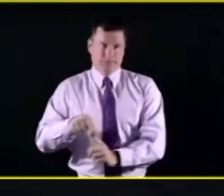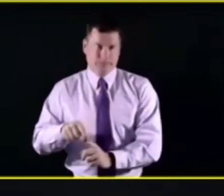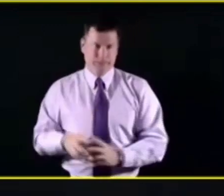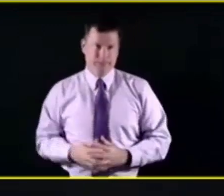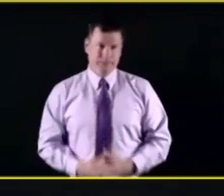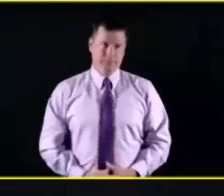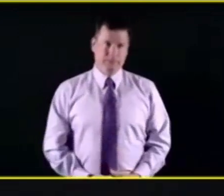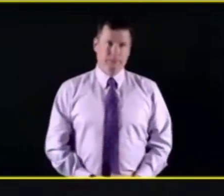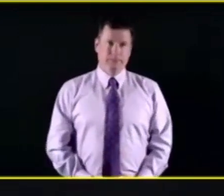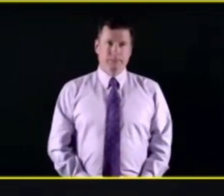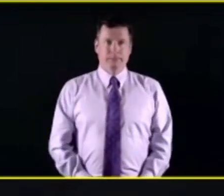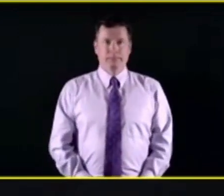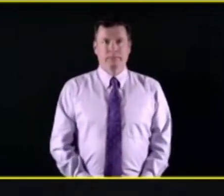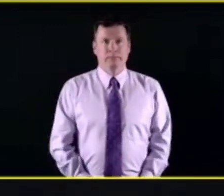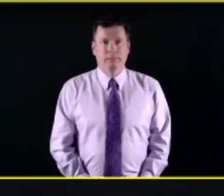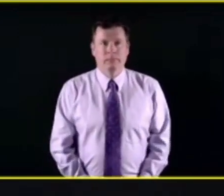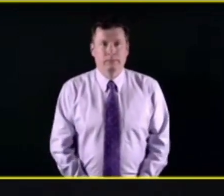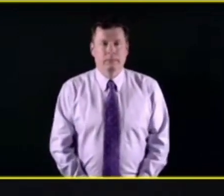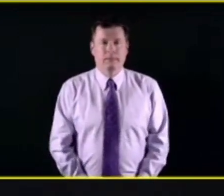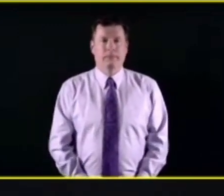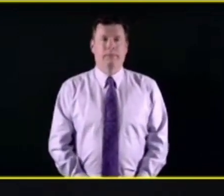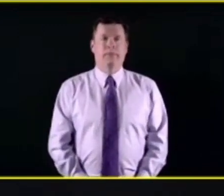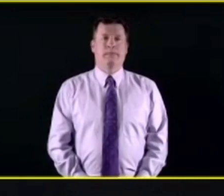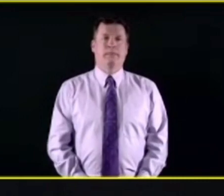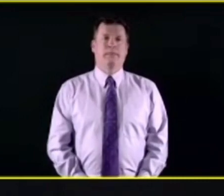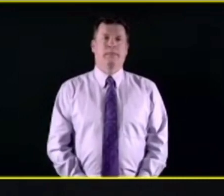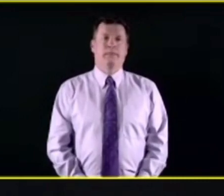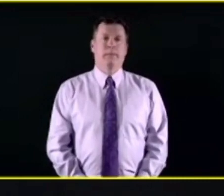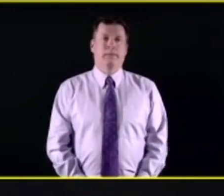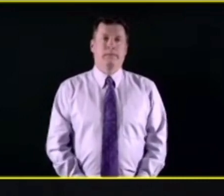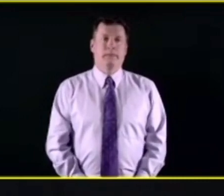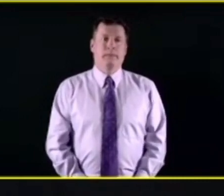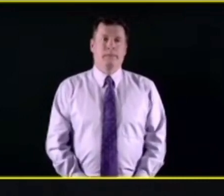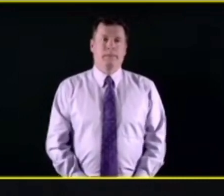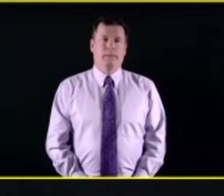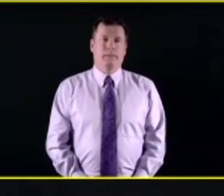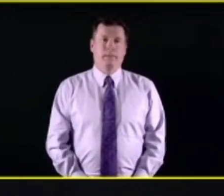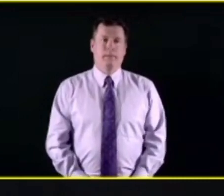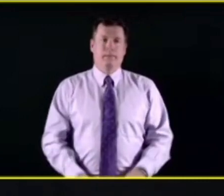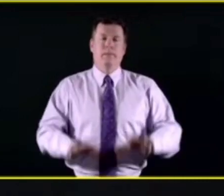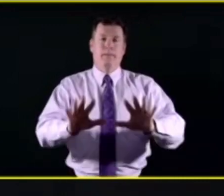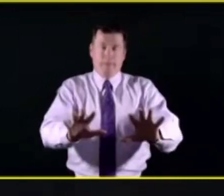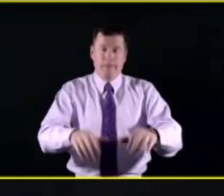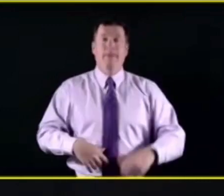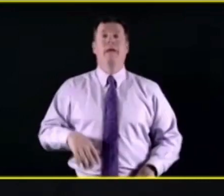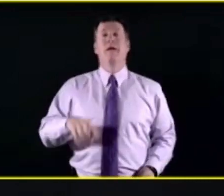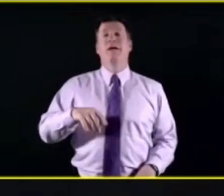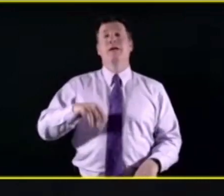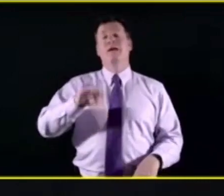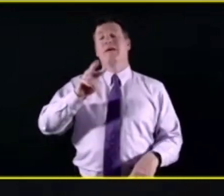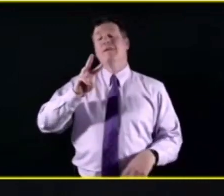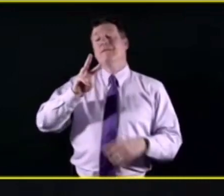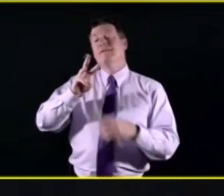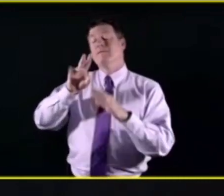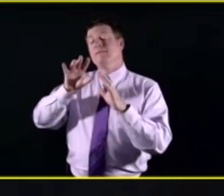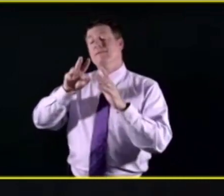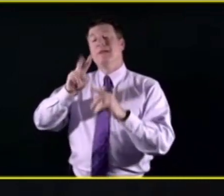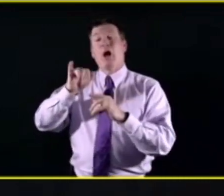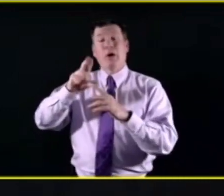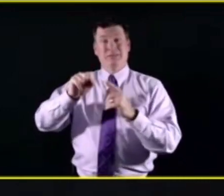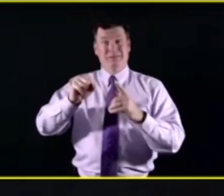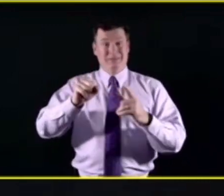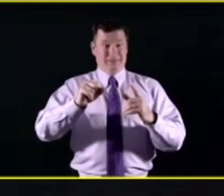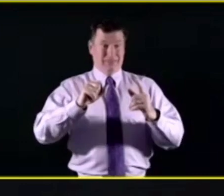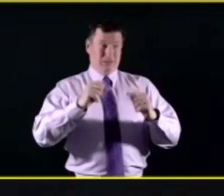That may take a little bit longer to develop, clearly after the first couple of